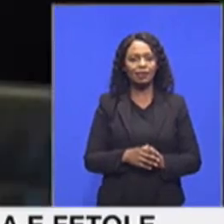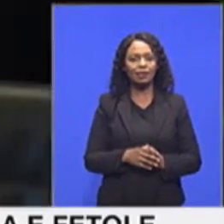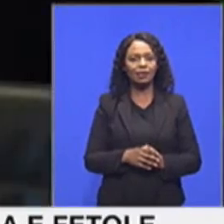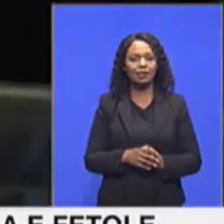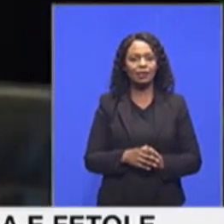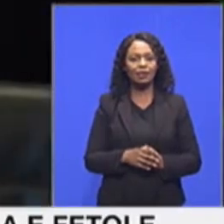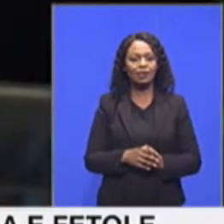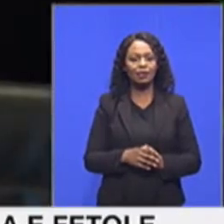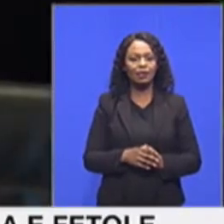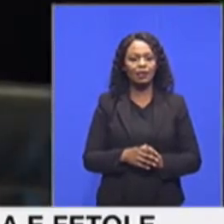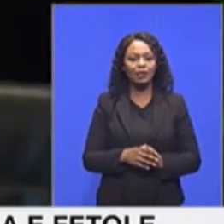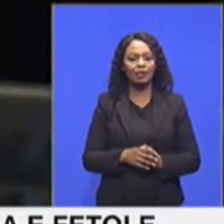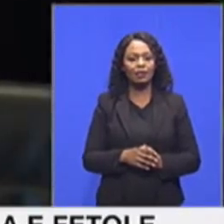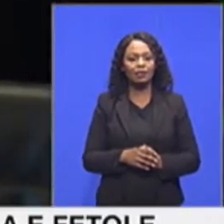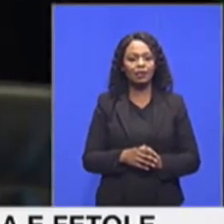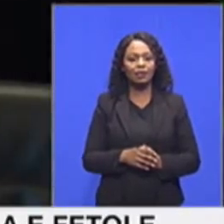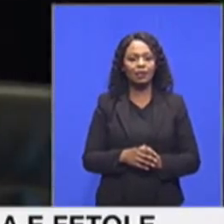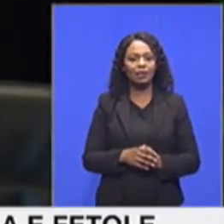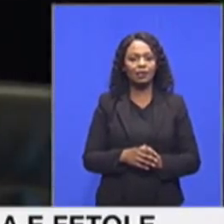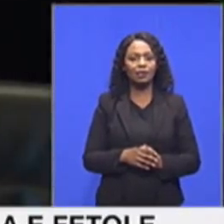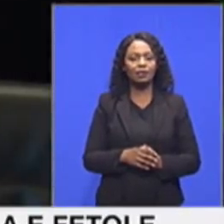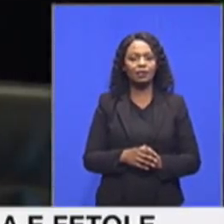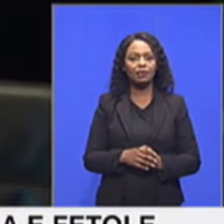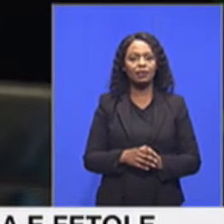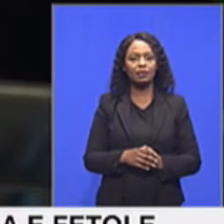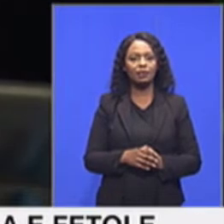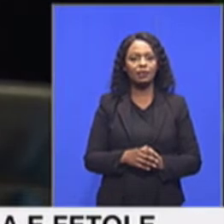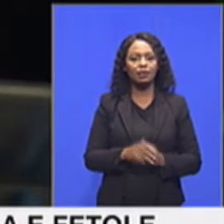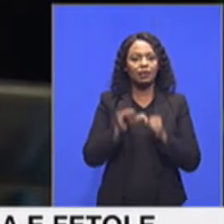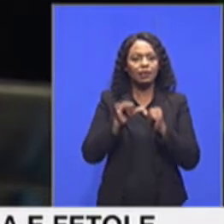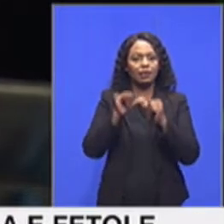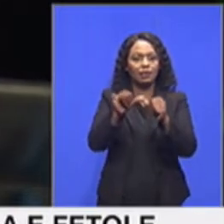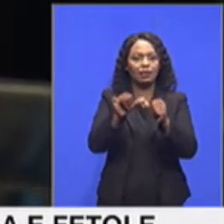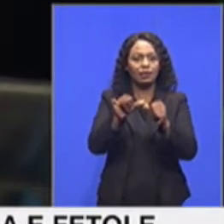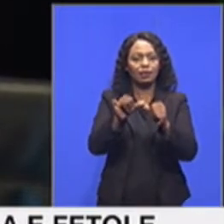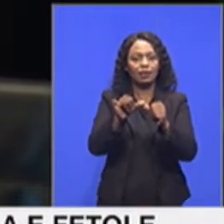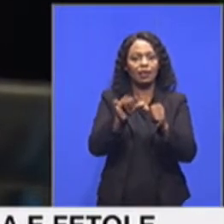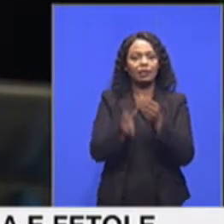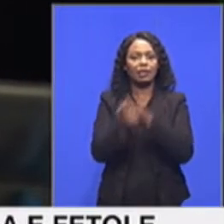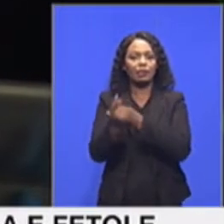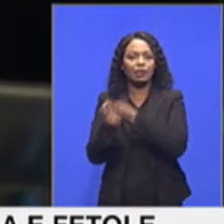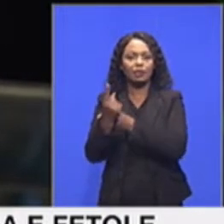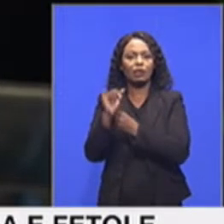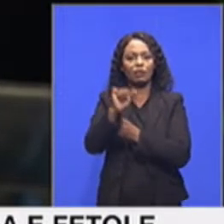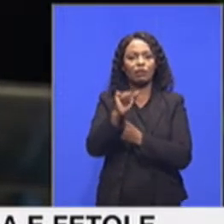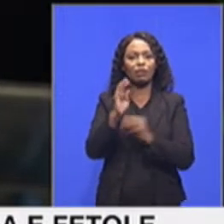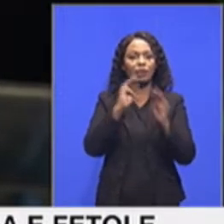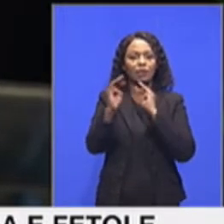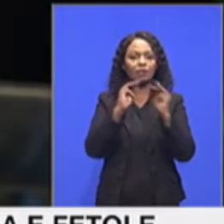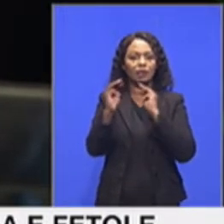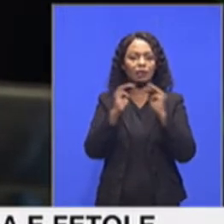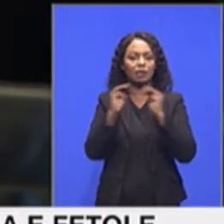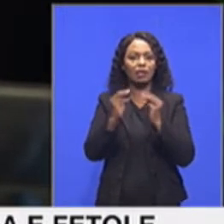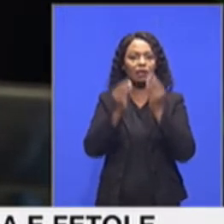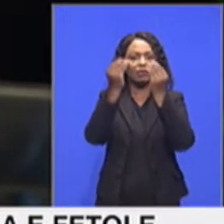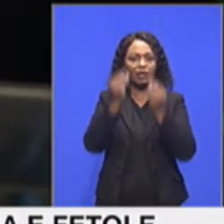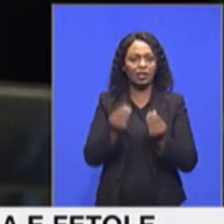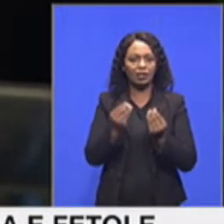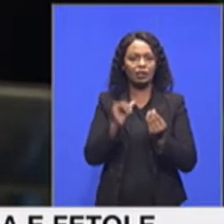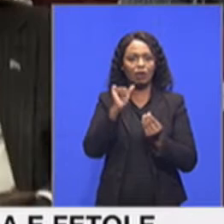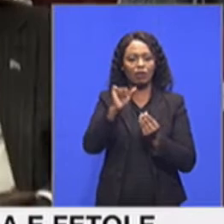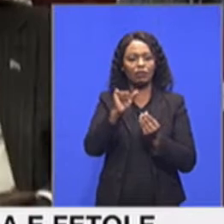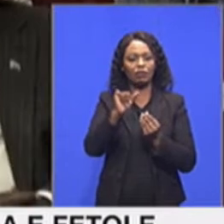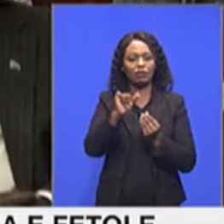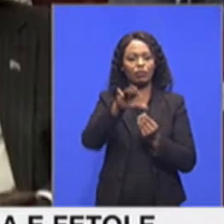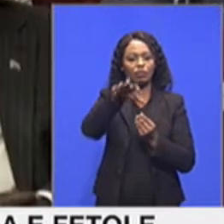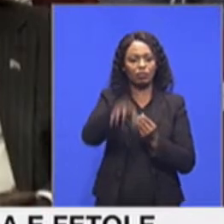For the continued support under the difficult circumstances of managing the finances of this province.